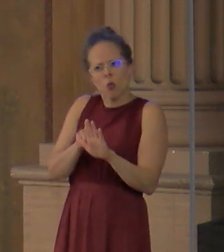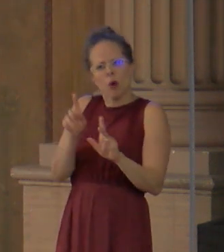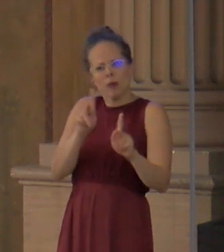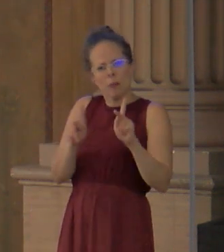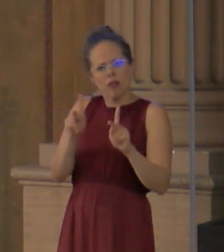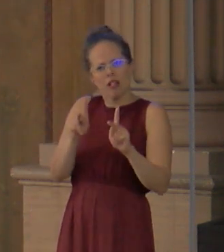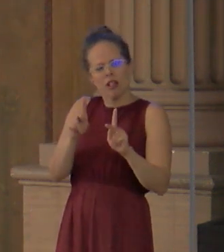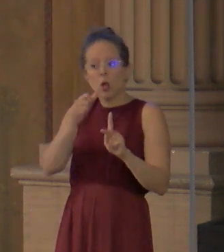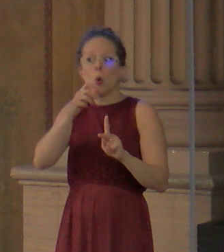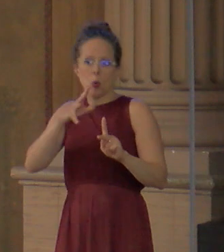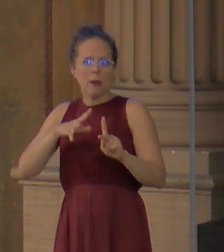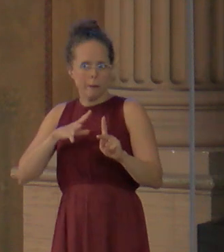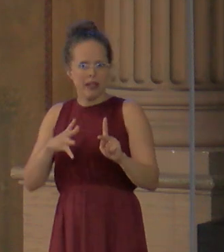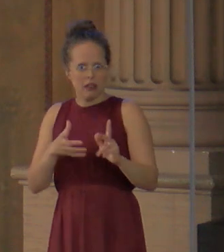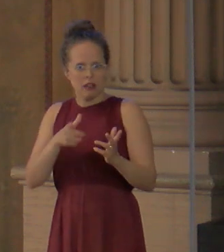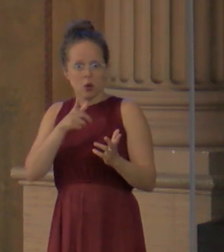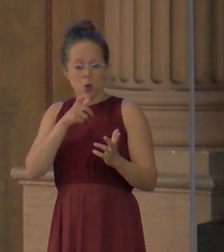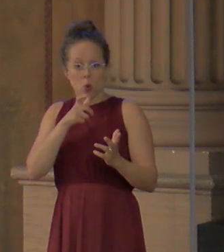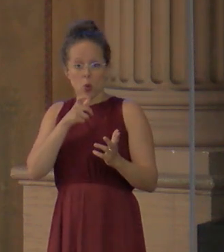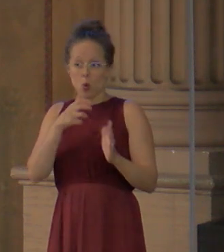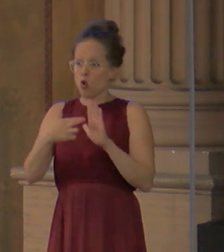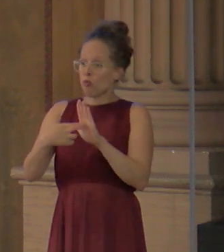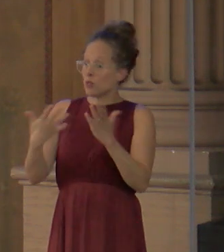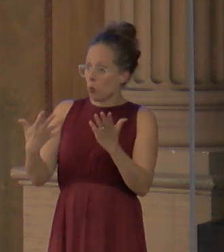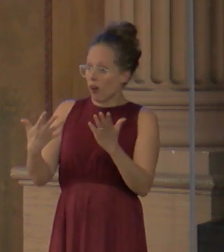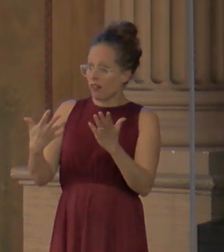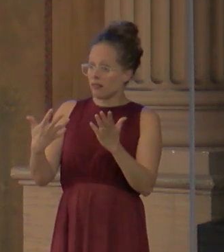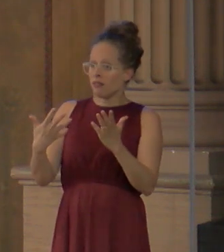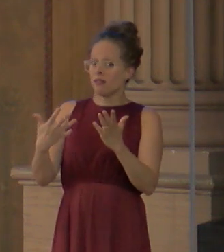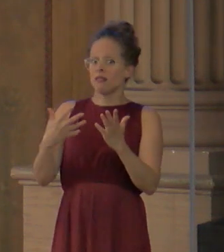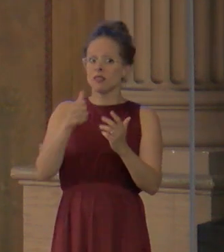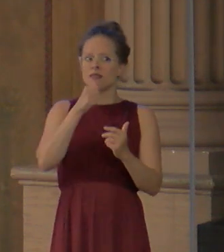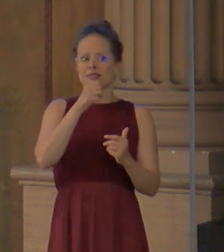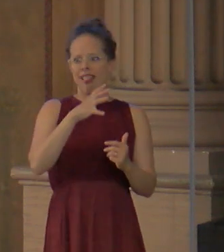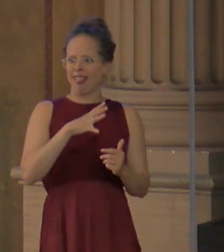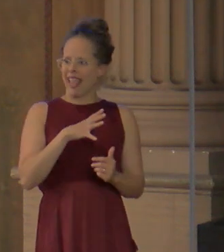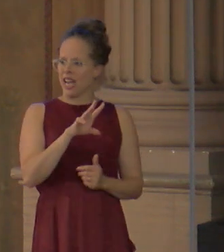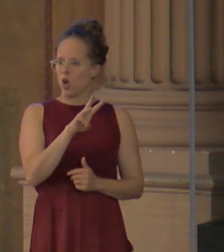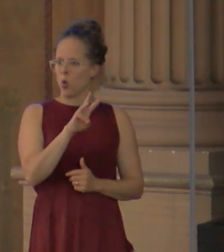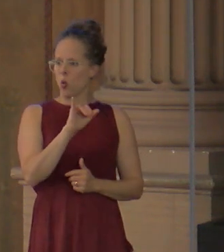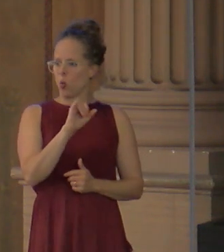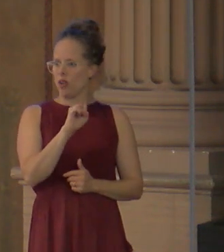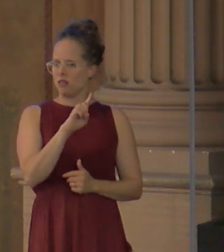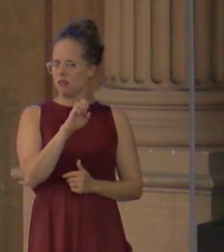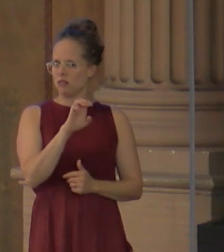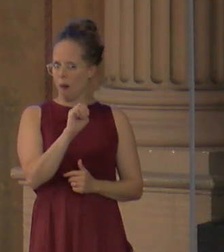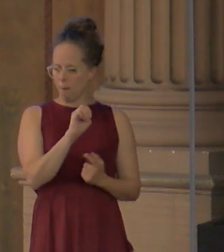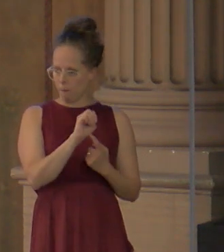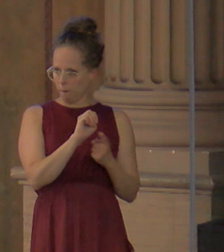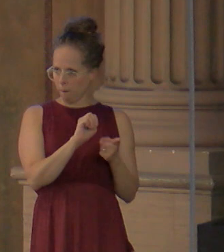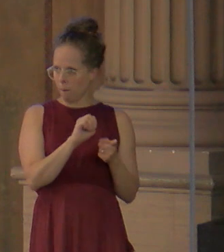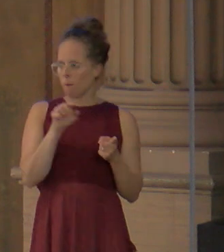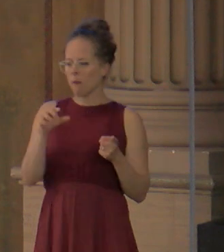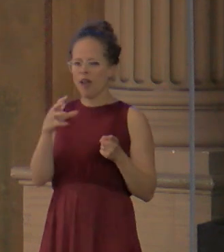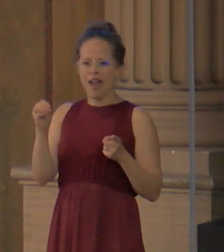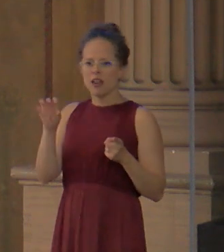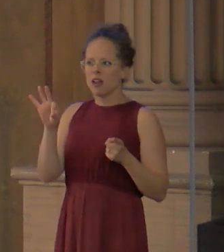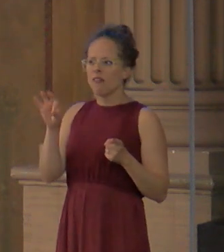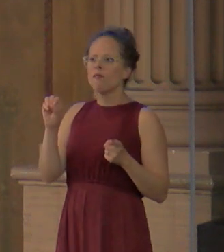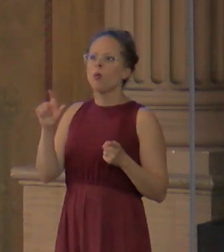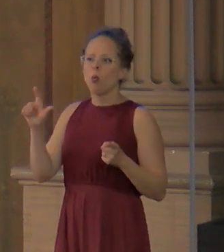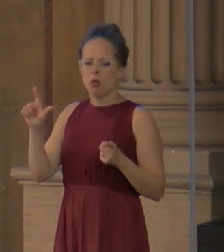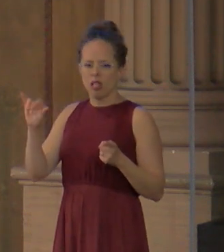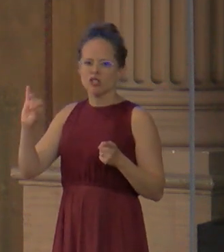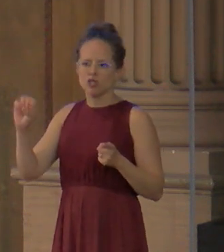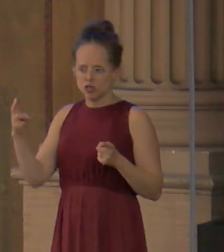who embody one wisdom and one foolishness. In Proverbs 8, we hear from what we might call woman